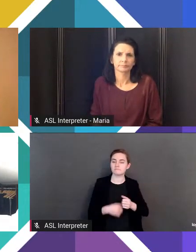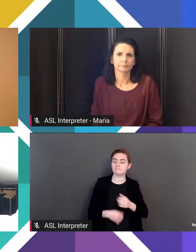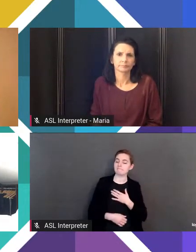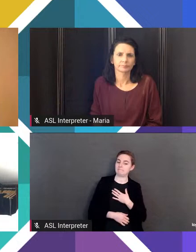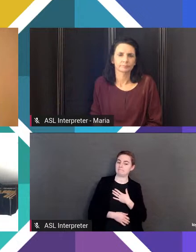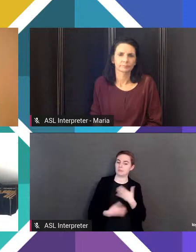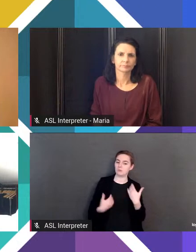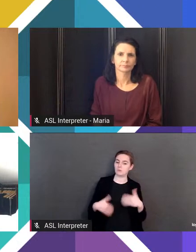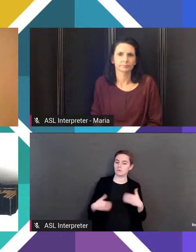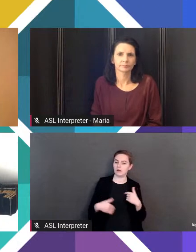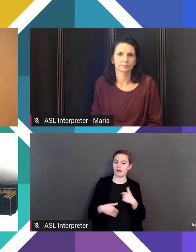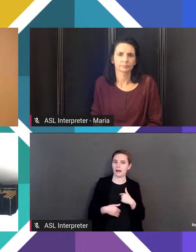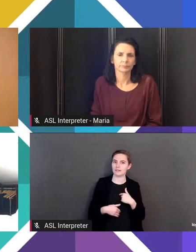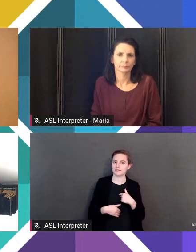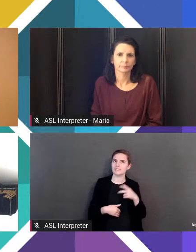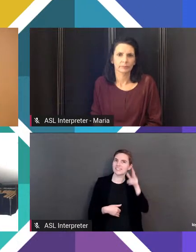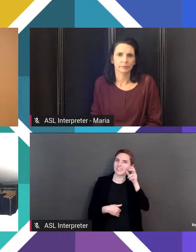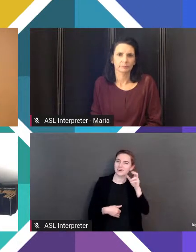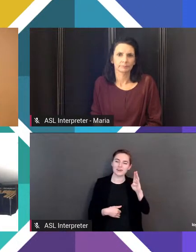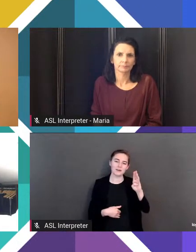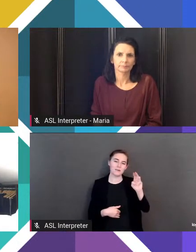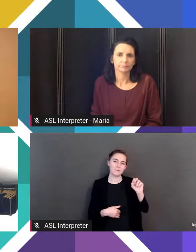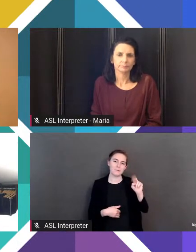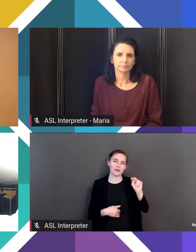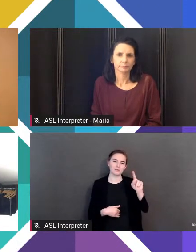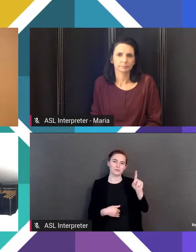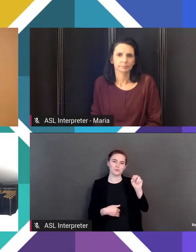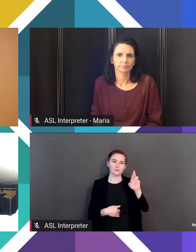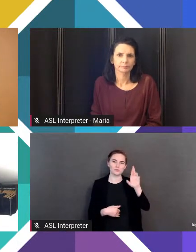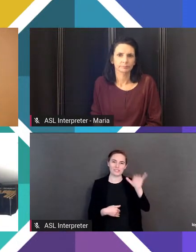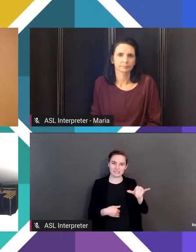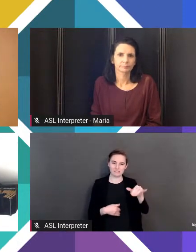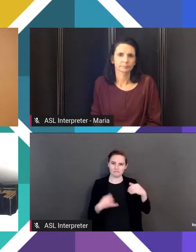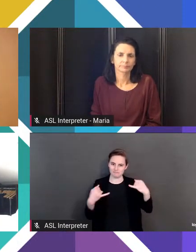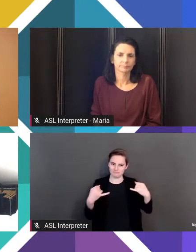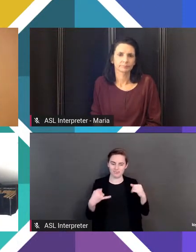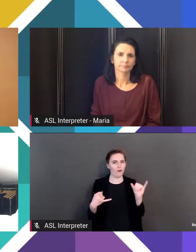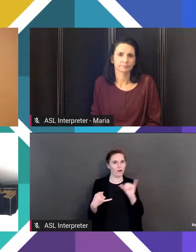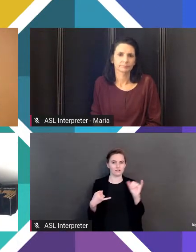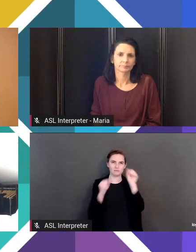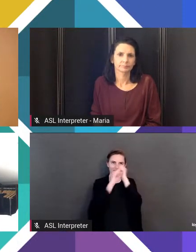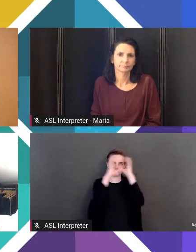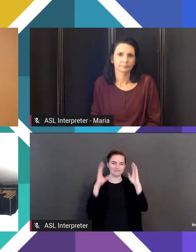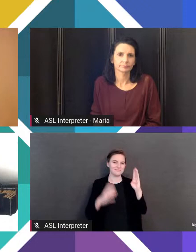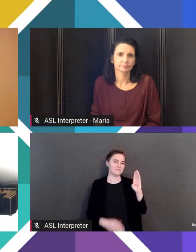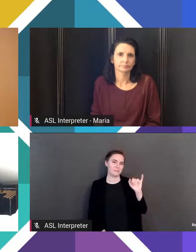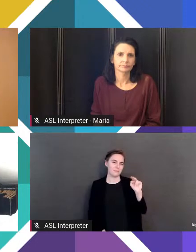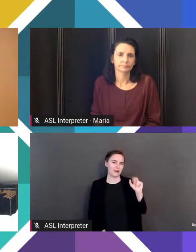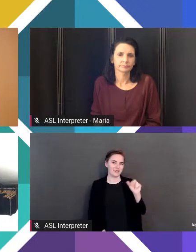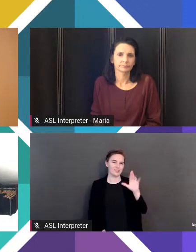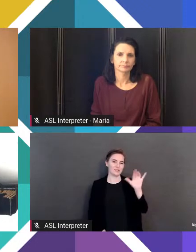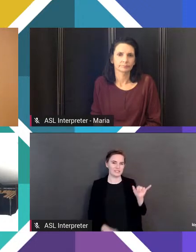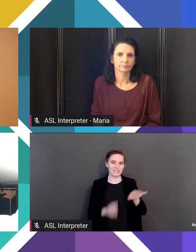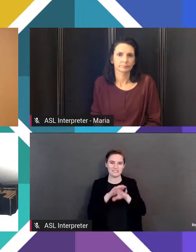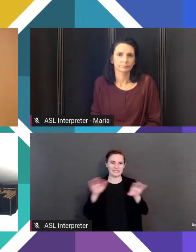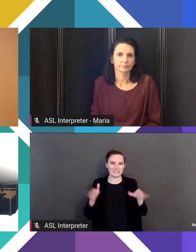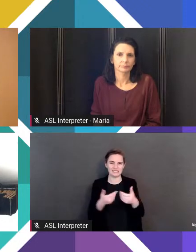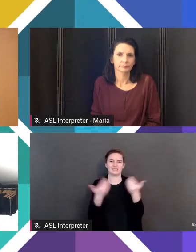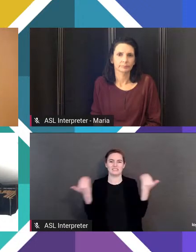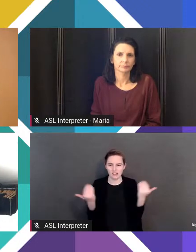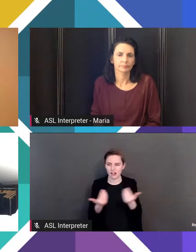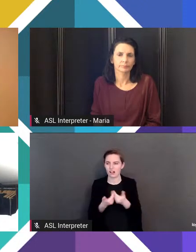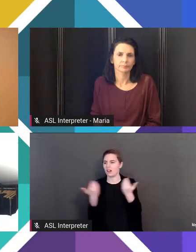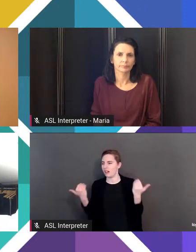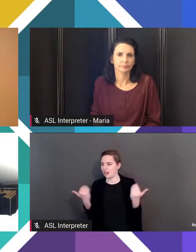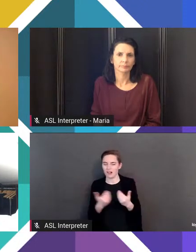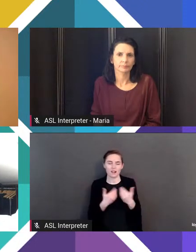I hear boundaries and I also think of binaries, right? Compartmentalizing and gatekeeping and everything that we've already been sort of